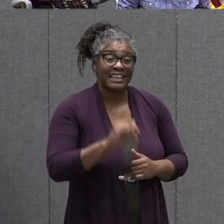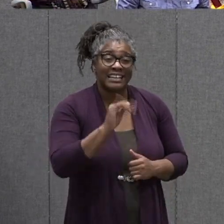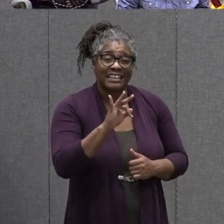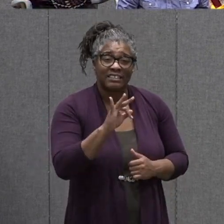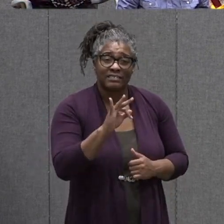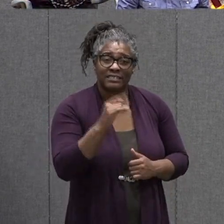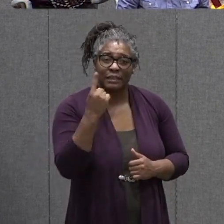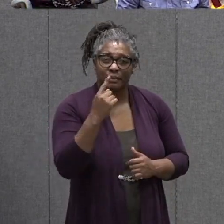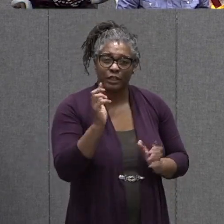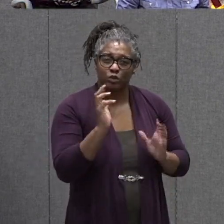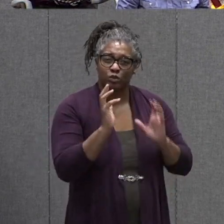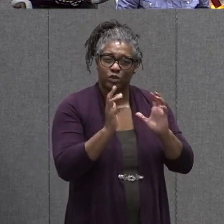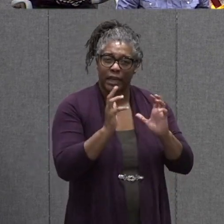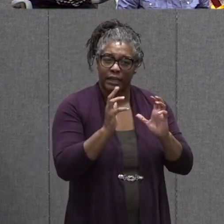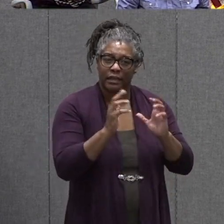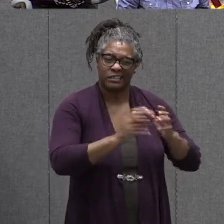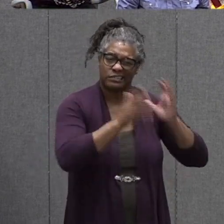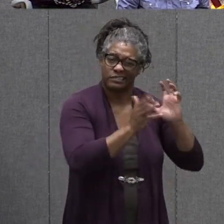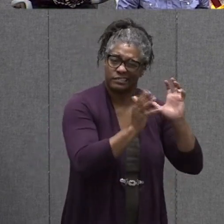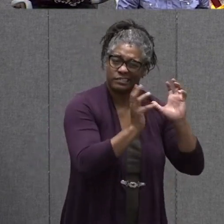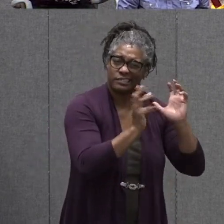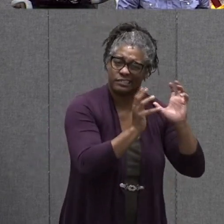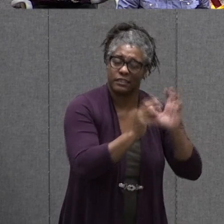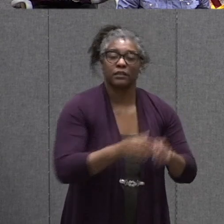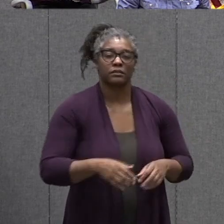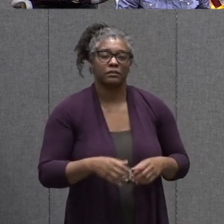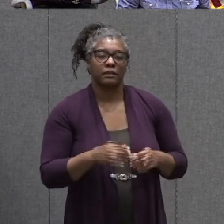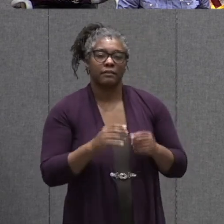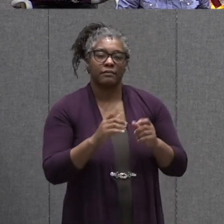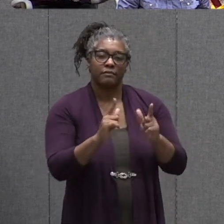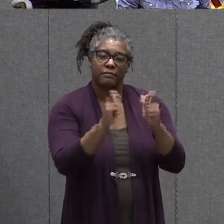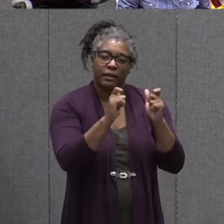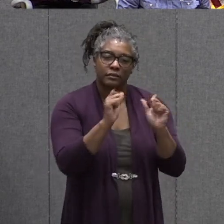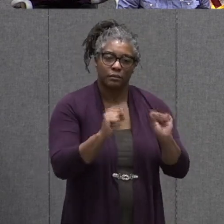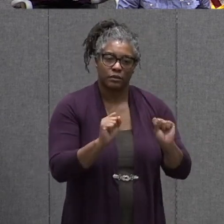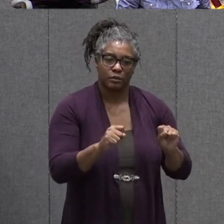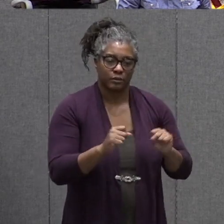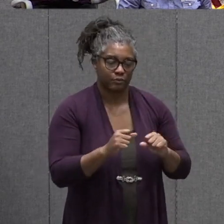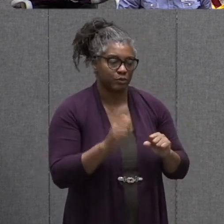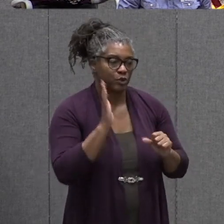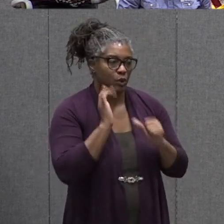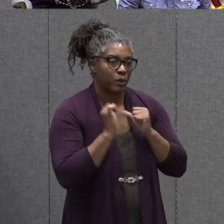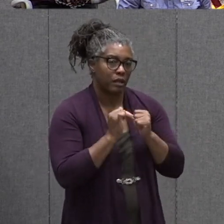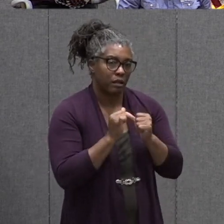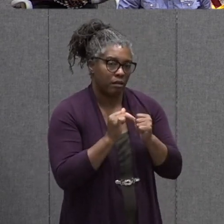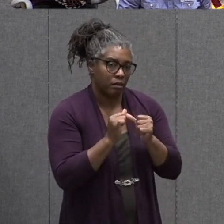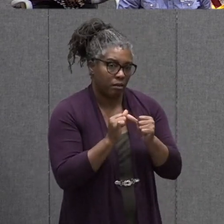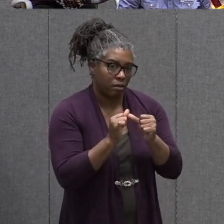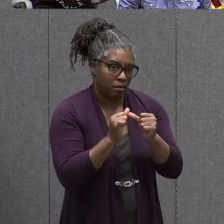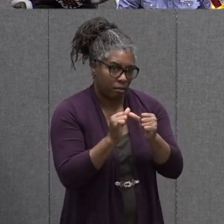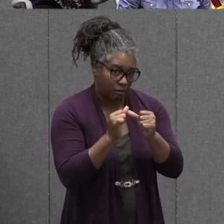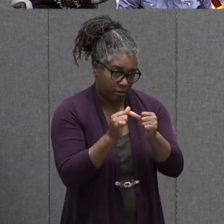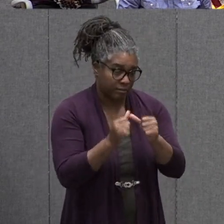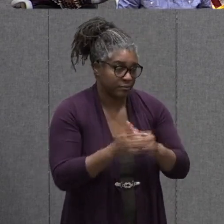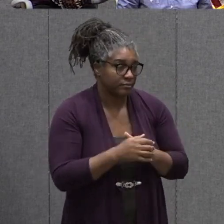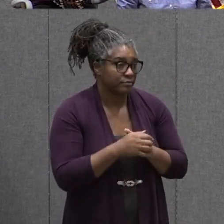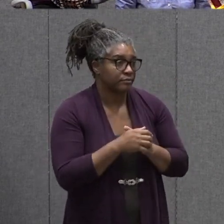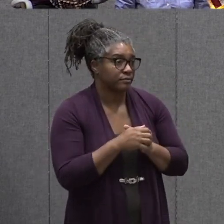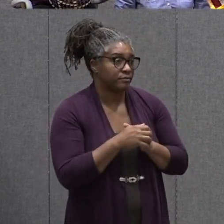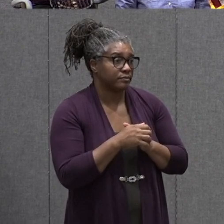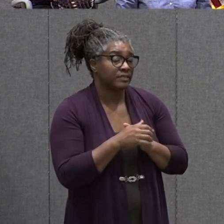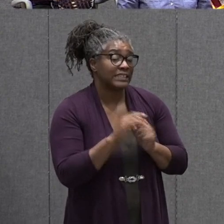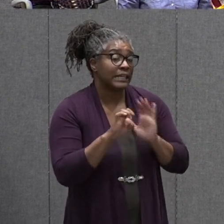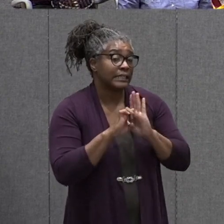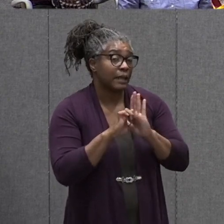fast as you can, and we're going to keep on going until we stop. So if I give you an example,